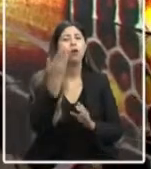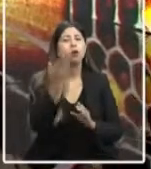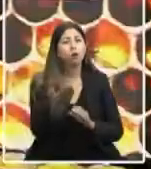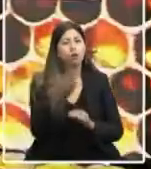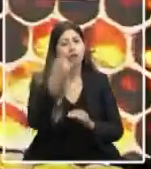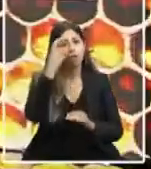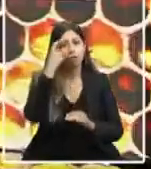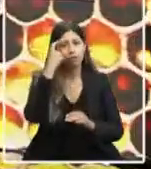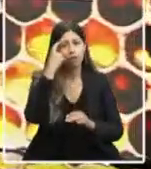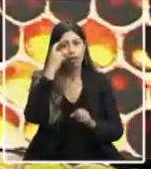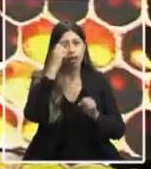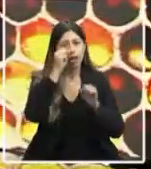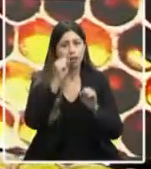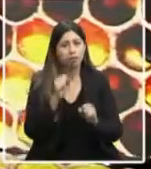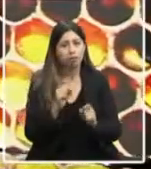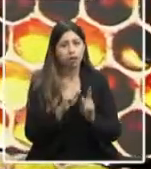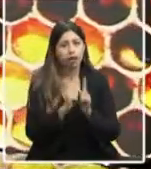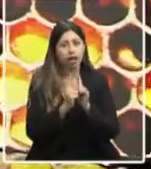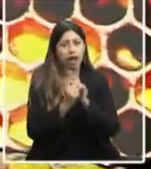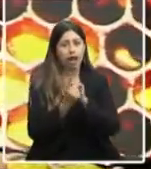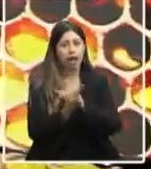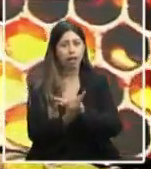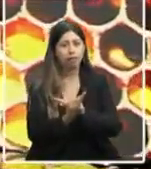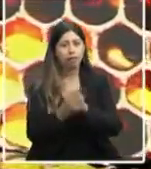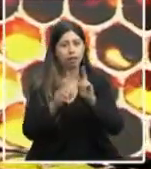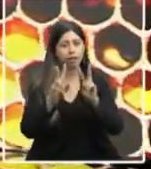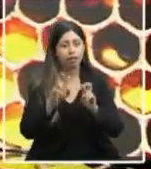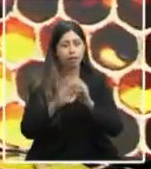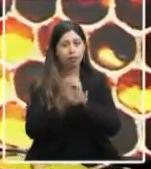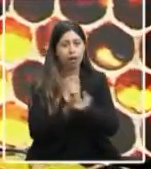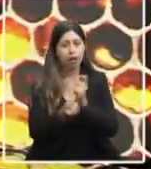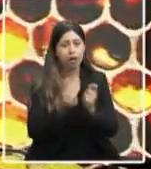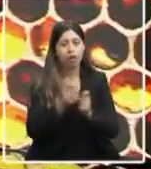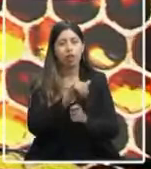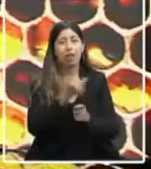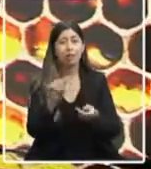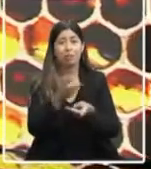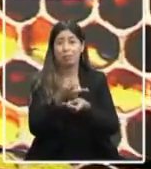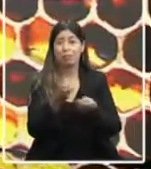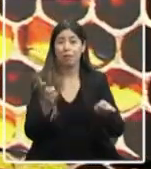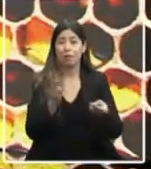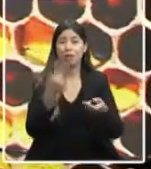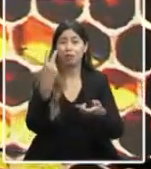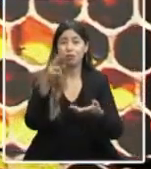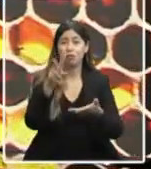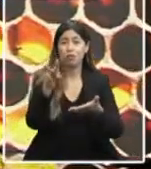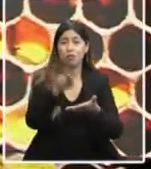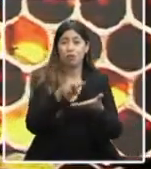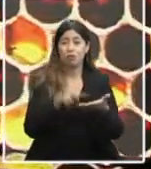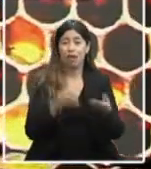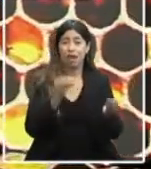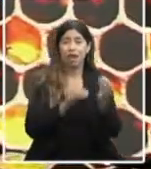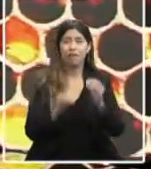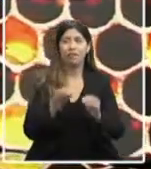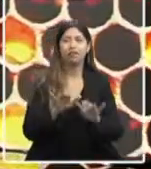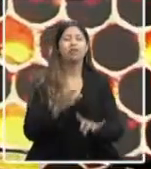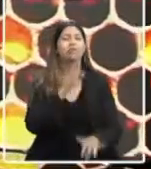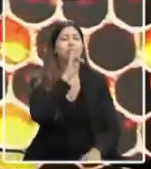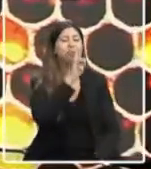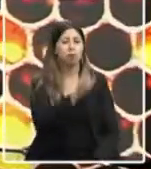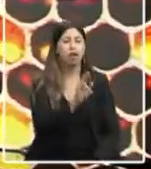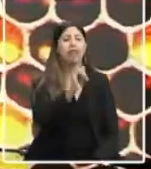Yes, in some sense, yes. I think you're right. I've had a huge number of interviews like this,